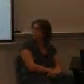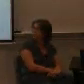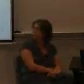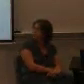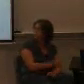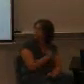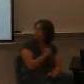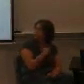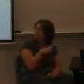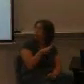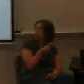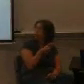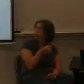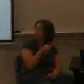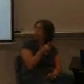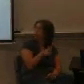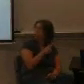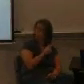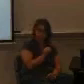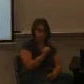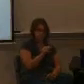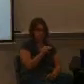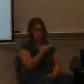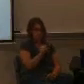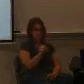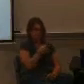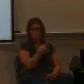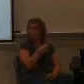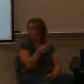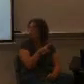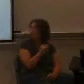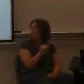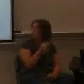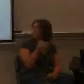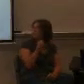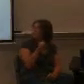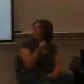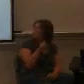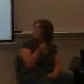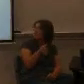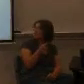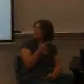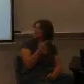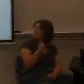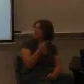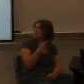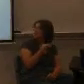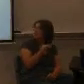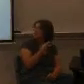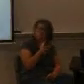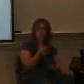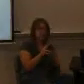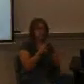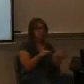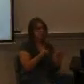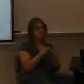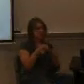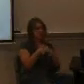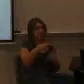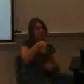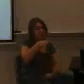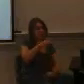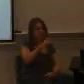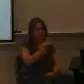So we have the bryophytes, the mosses and liverworts. Sphagnum, this moss is very important in carbon deposition in peat bogs.